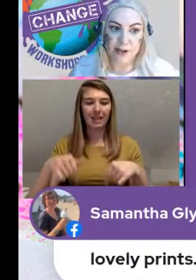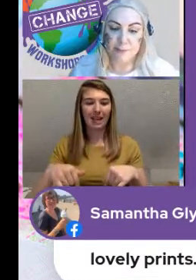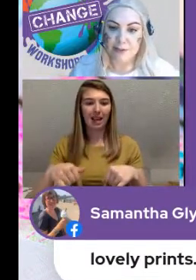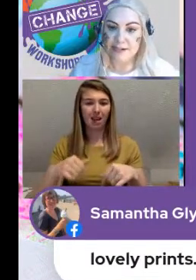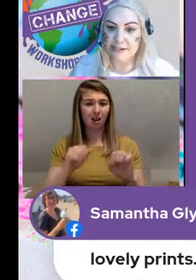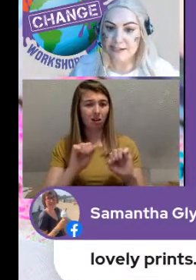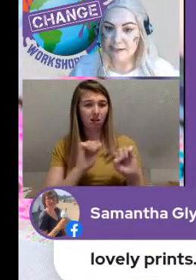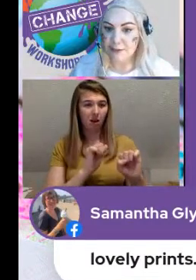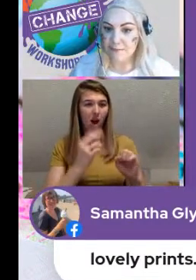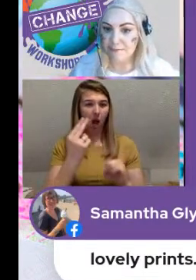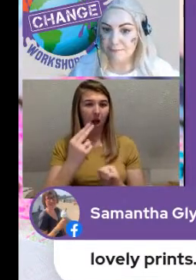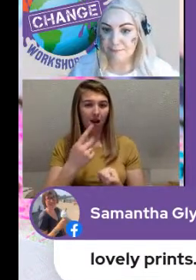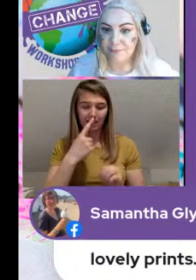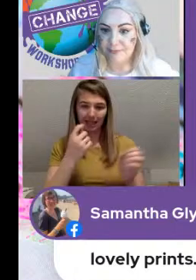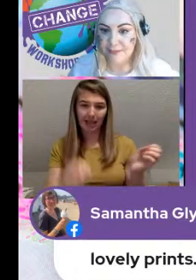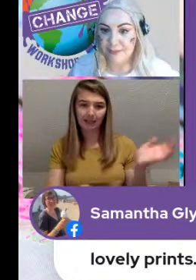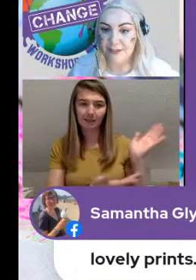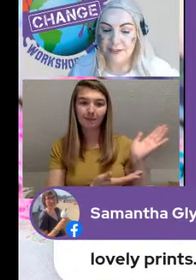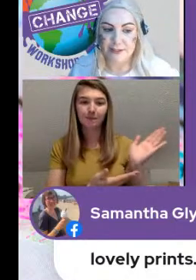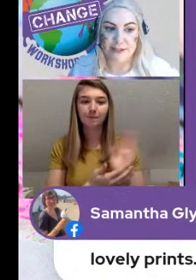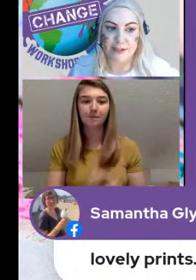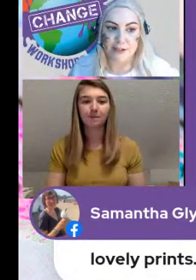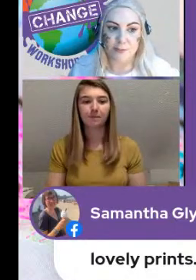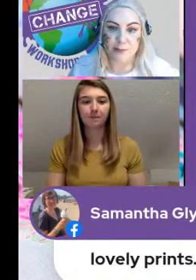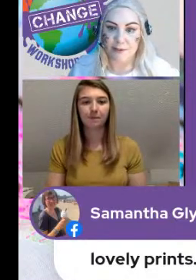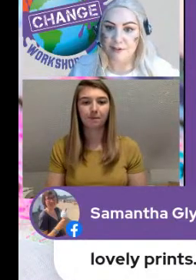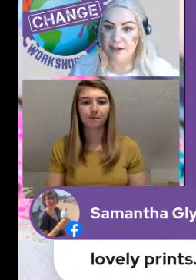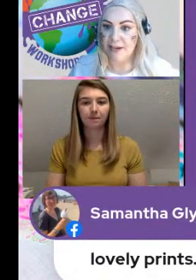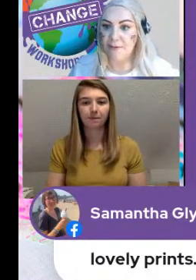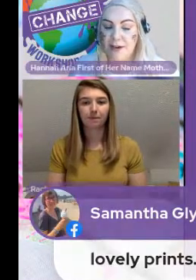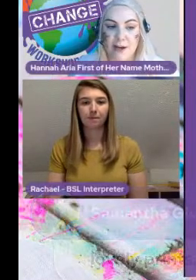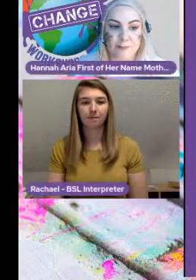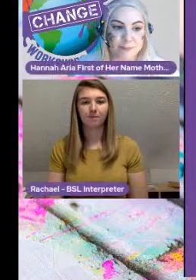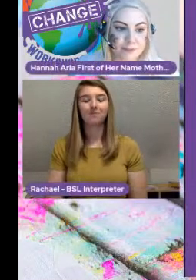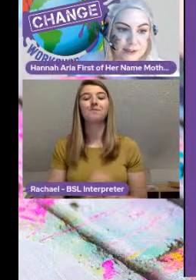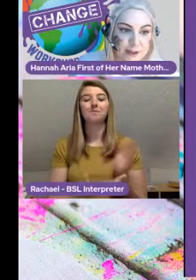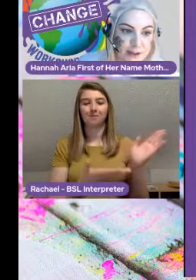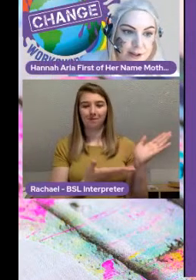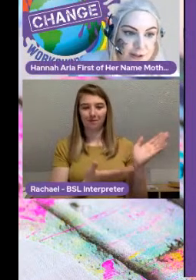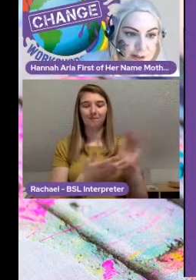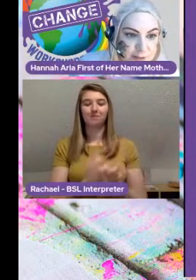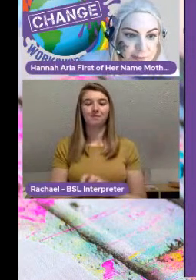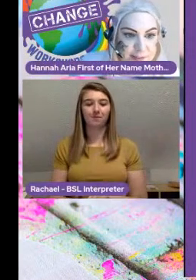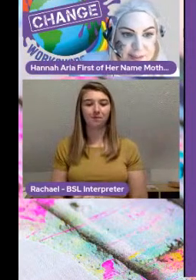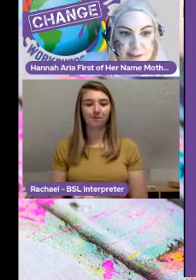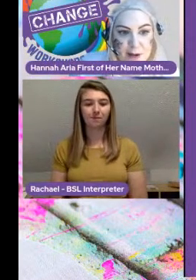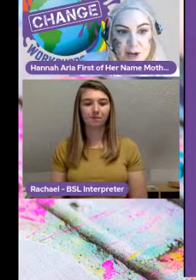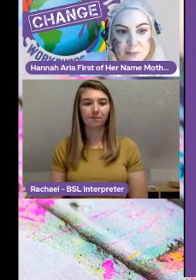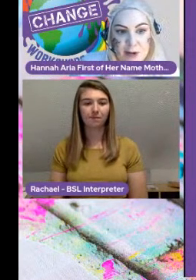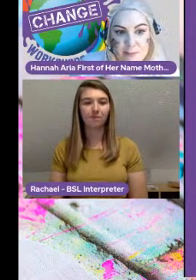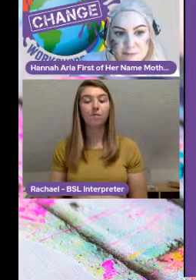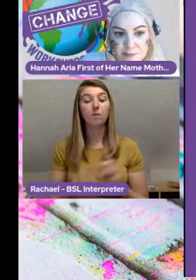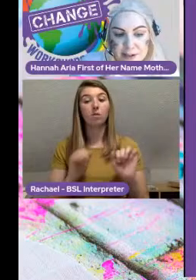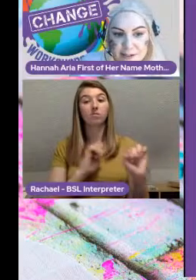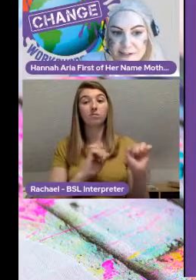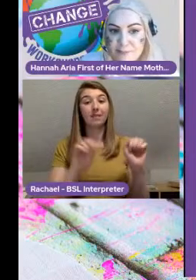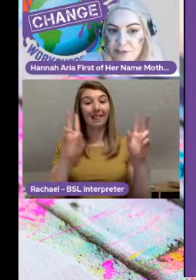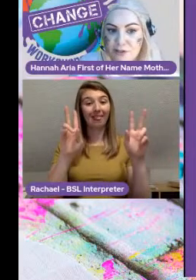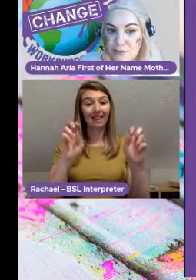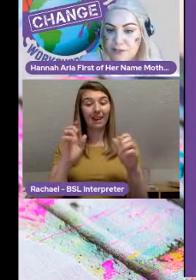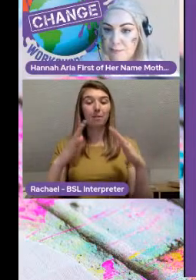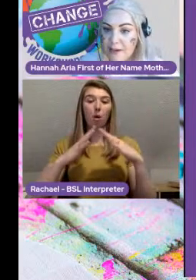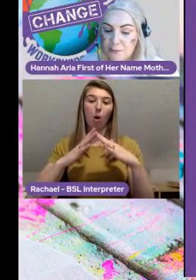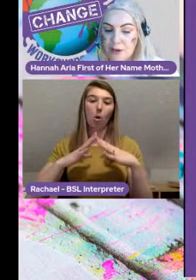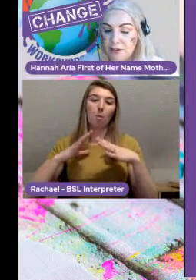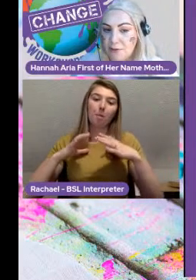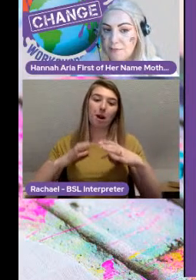her work up, please, Jasmine? Should be coming. Here we go. For the theme Home Comfort, so